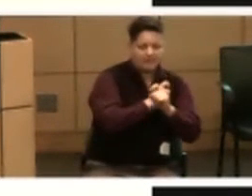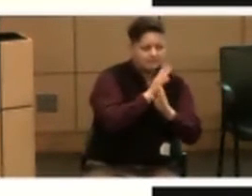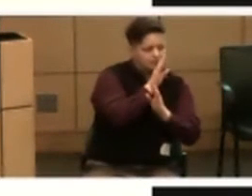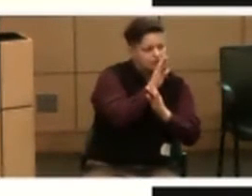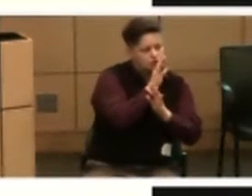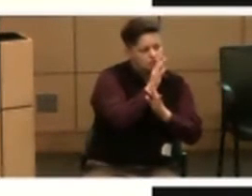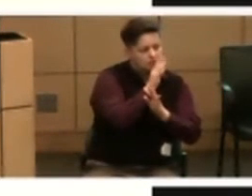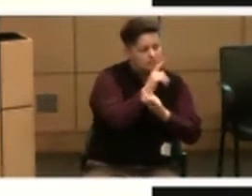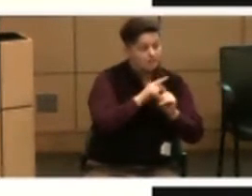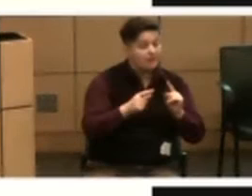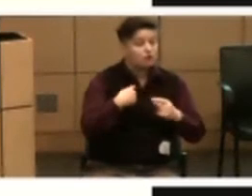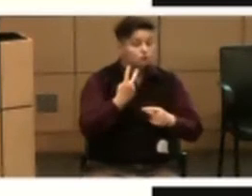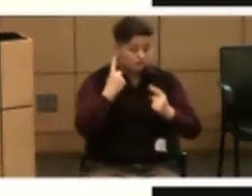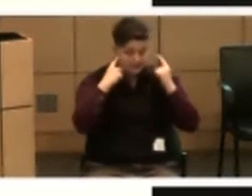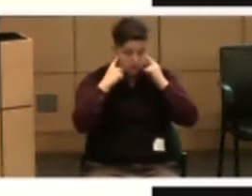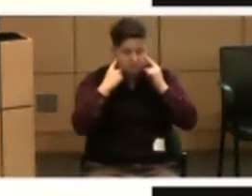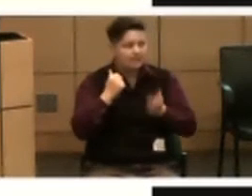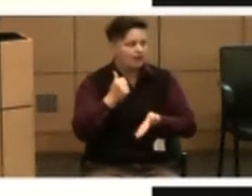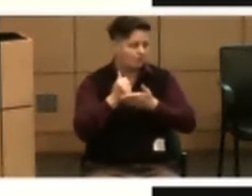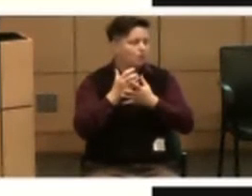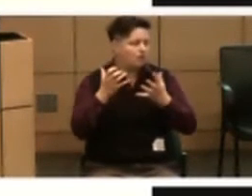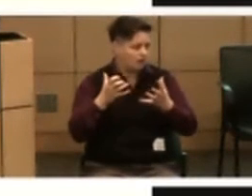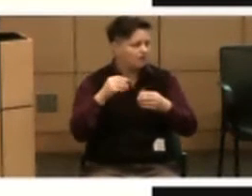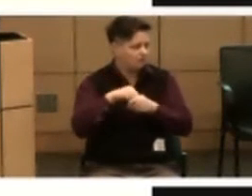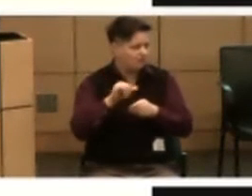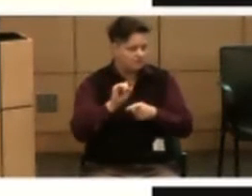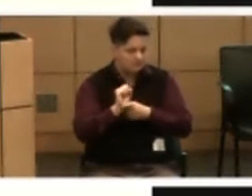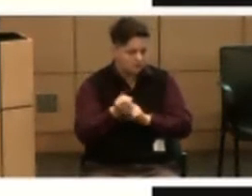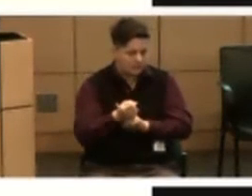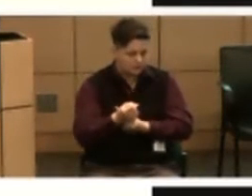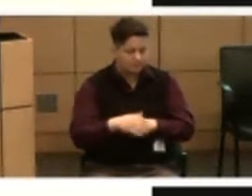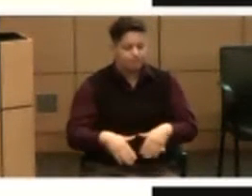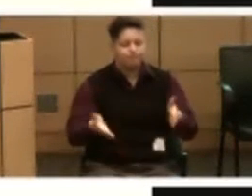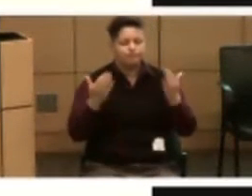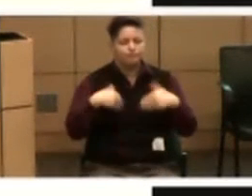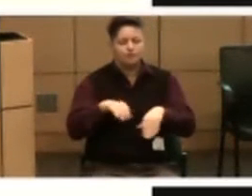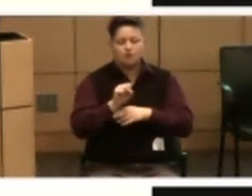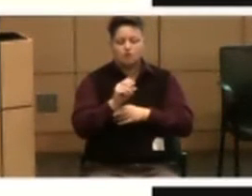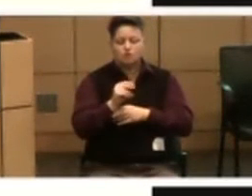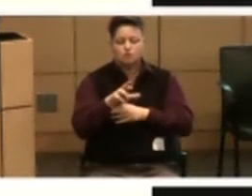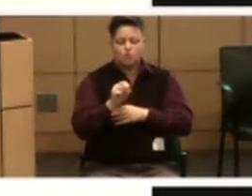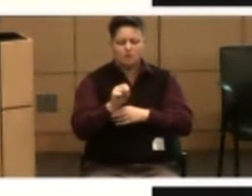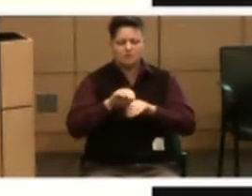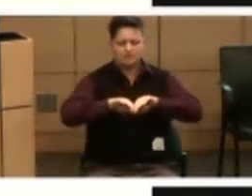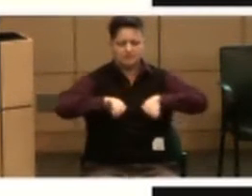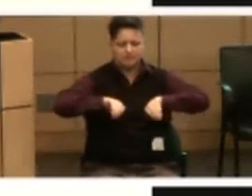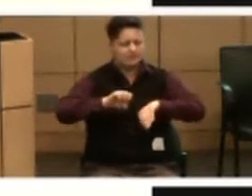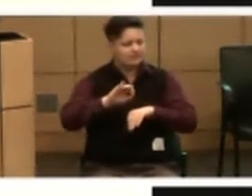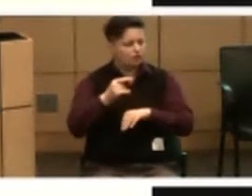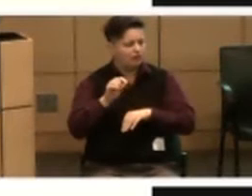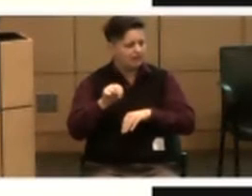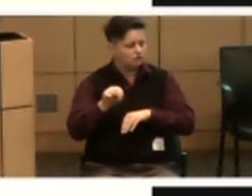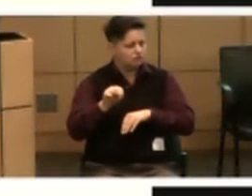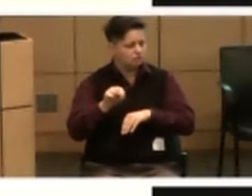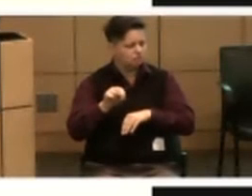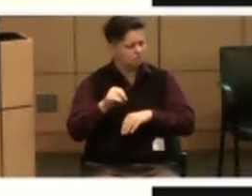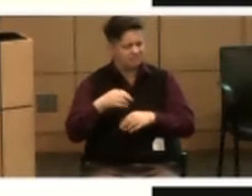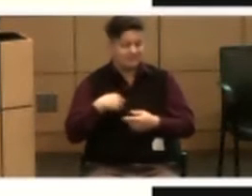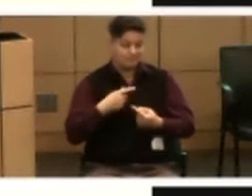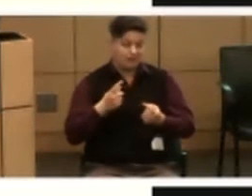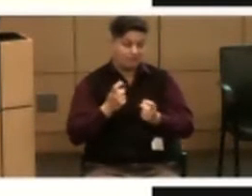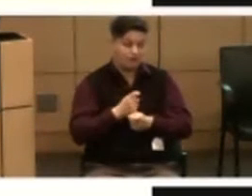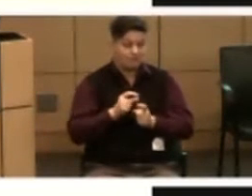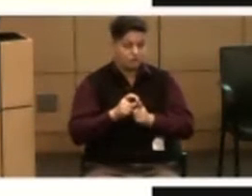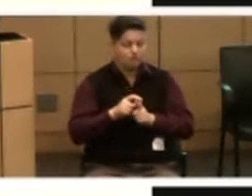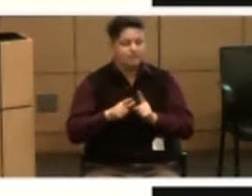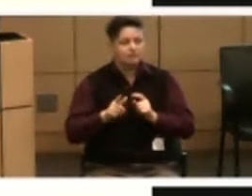these situations. Source segregation. This is a confusing term, but really what it means is if there is